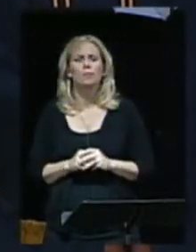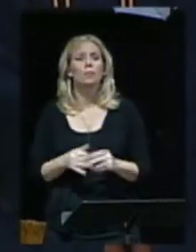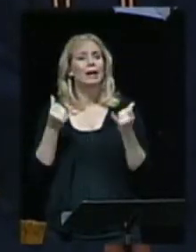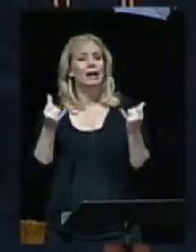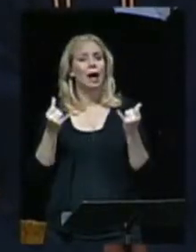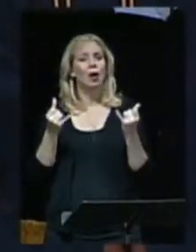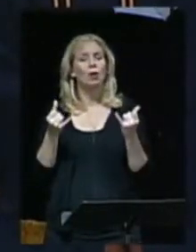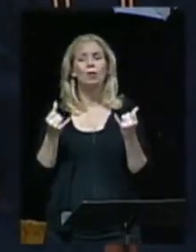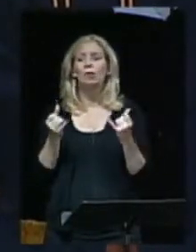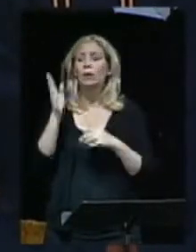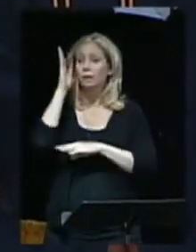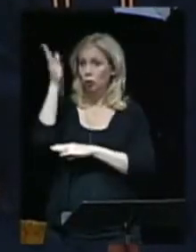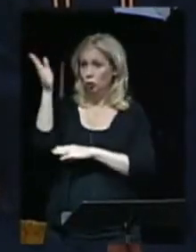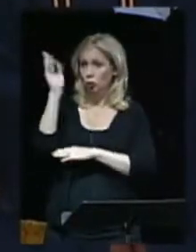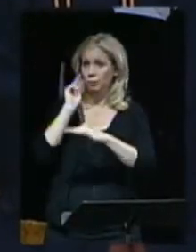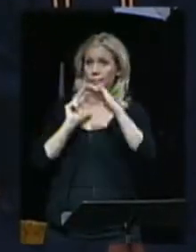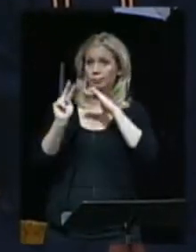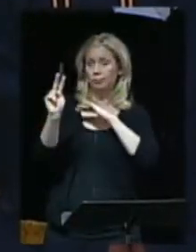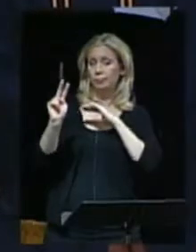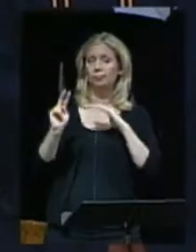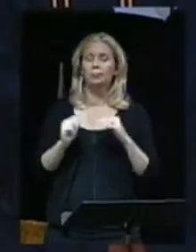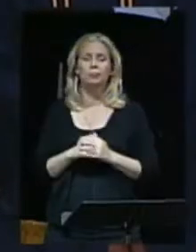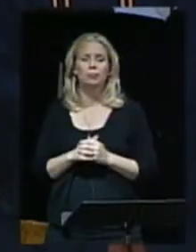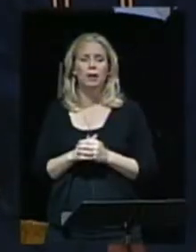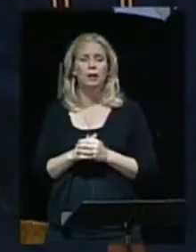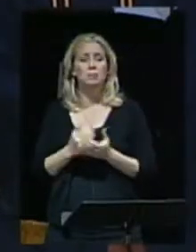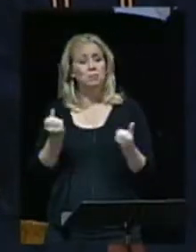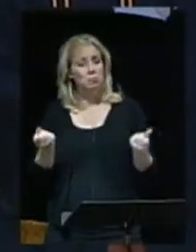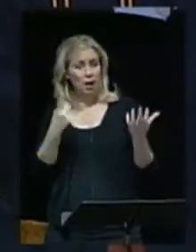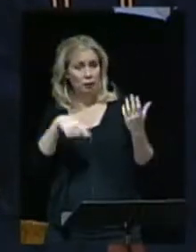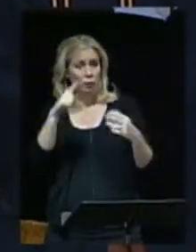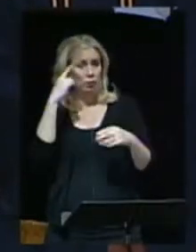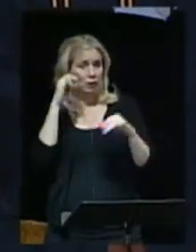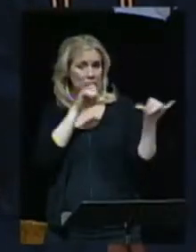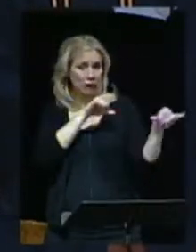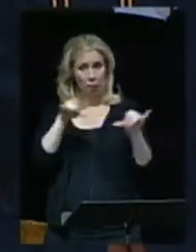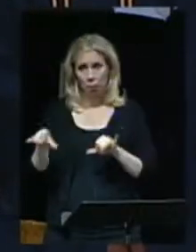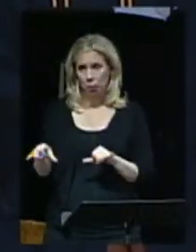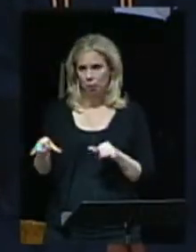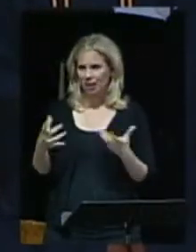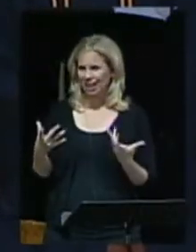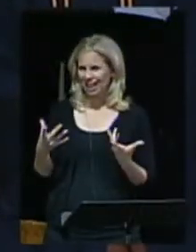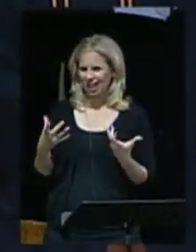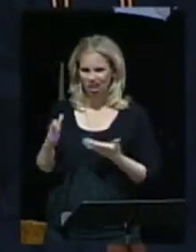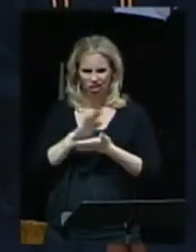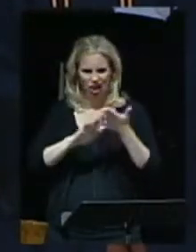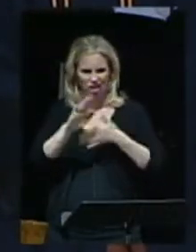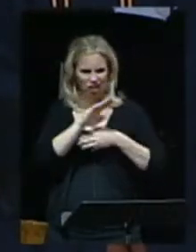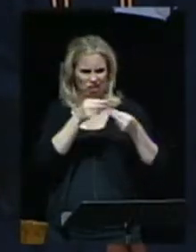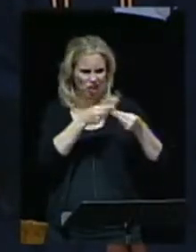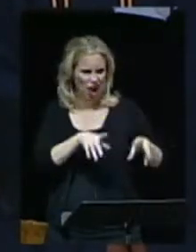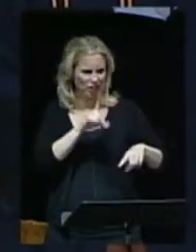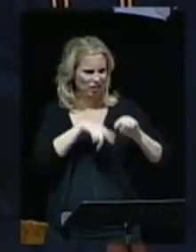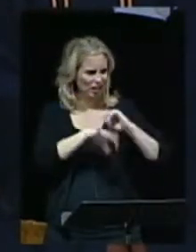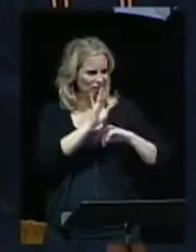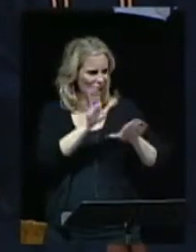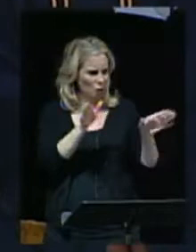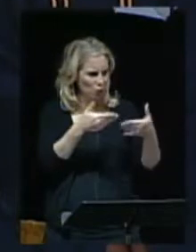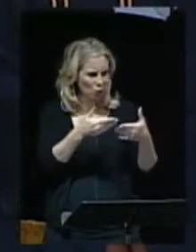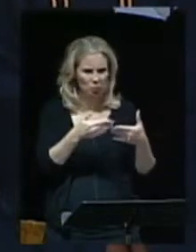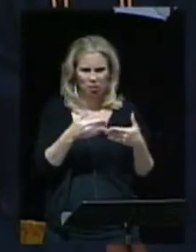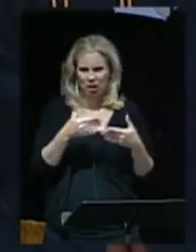ahead to next year. Many of us are maybe thinking the same things. What if I get lost in college? What if I get